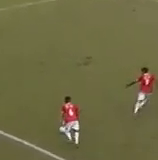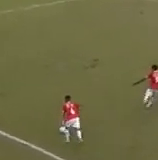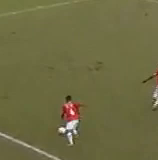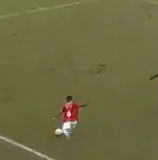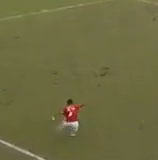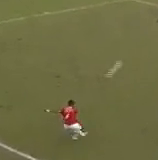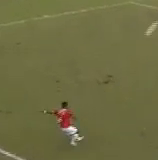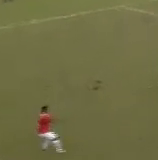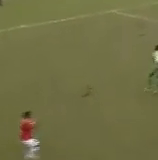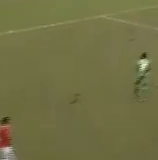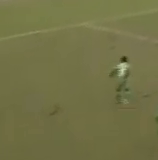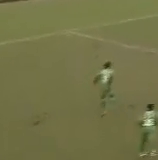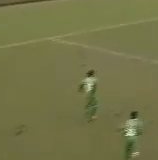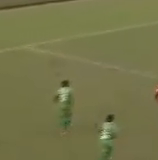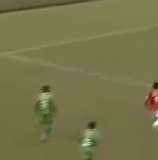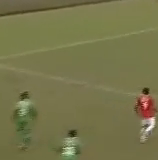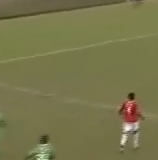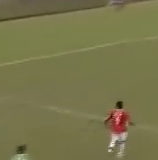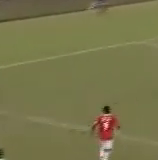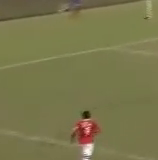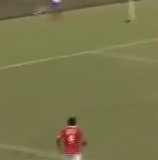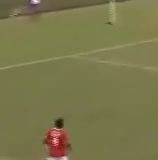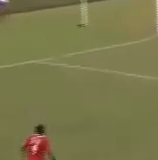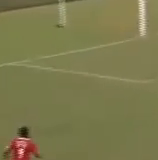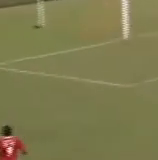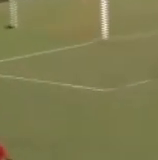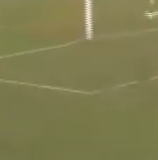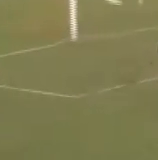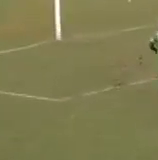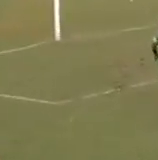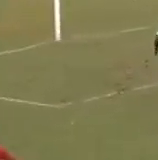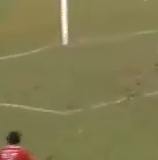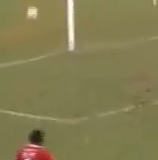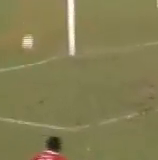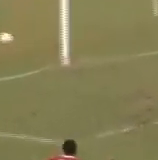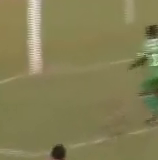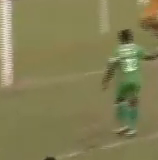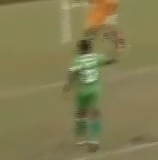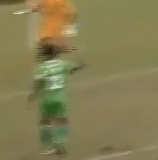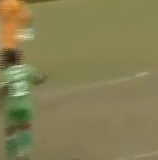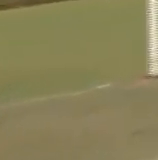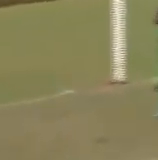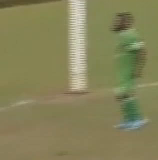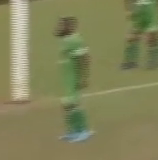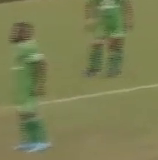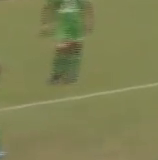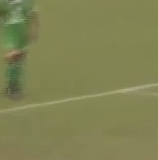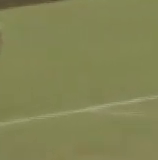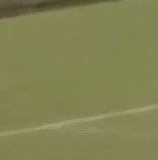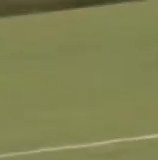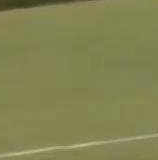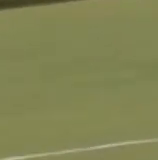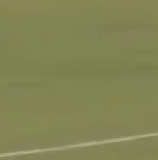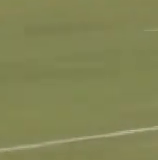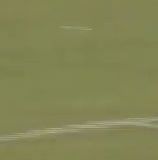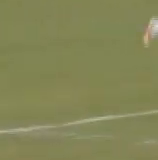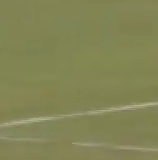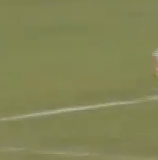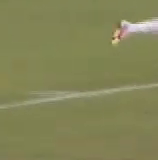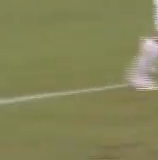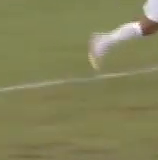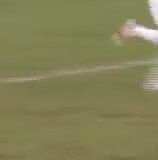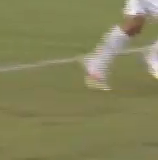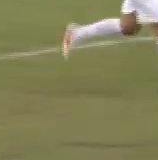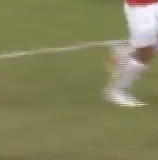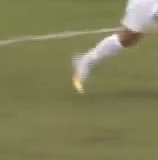Afraz Ali, Ramzan floats it long and waiting for it, and a mistake by Serevi and Tevita Waranivalu.